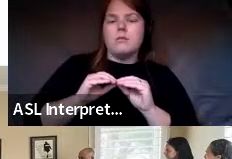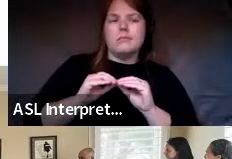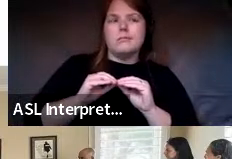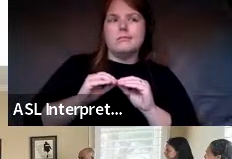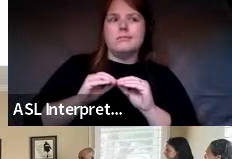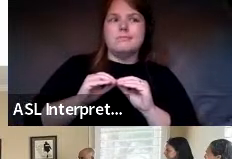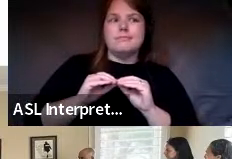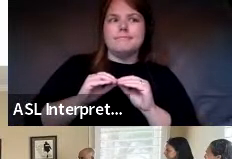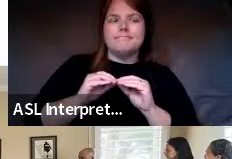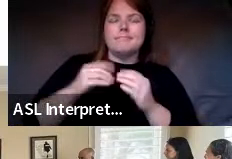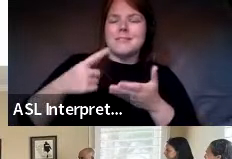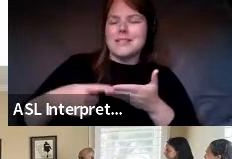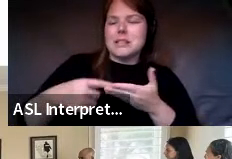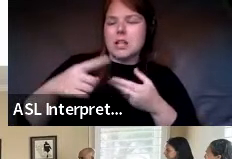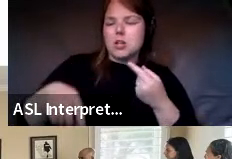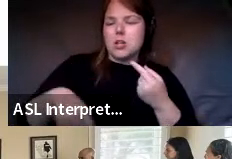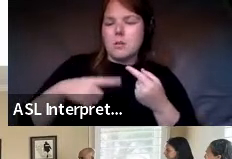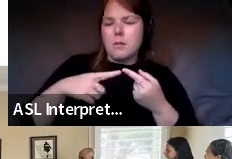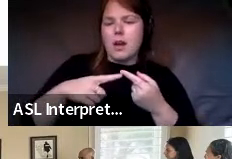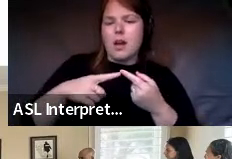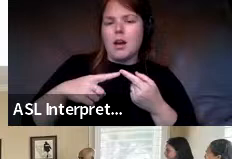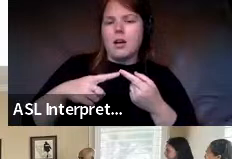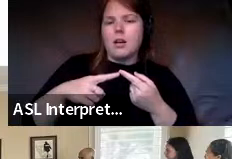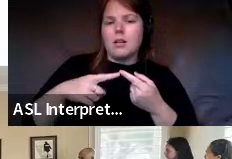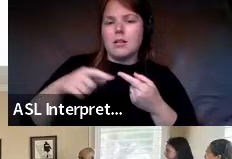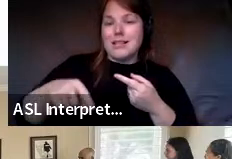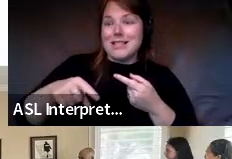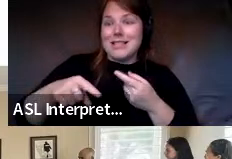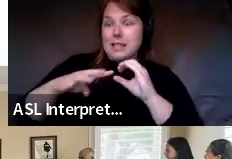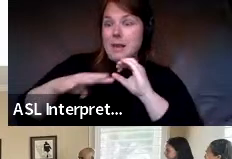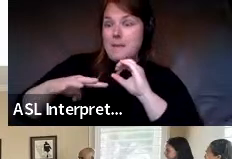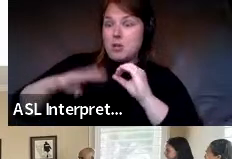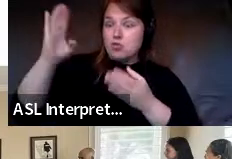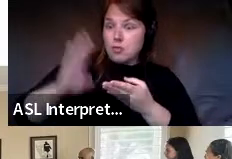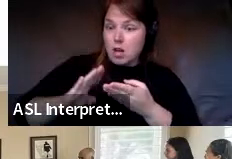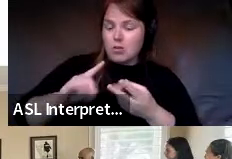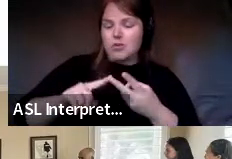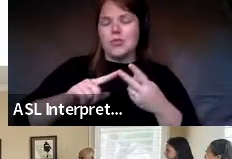the discussion as far as, is this emissions reductions or is this infrastructure?